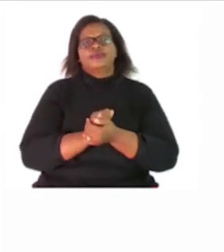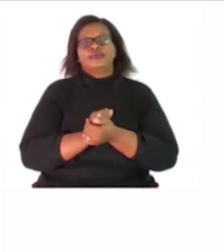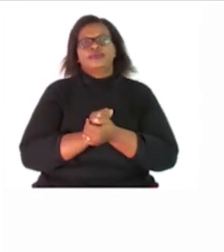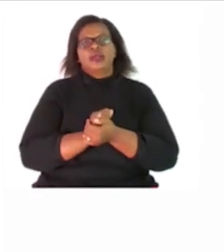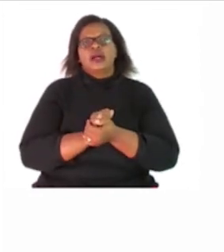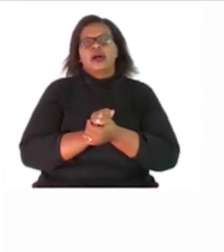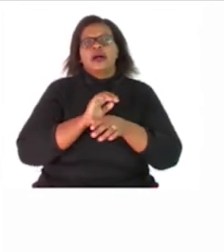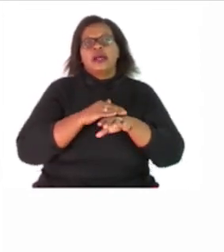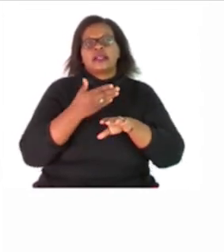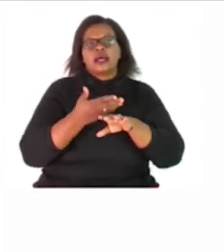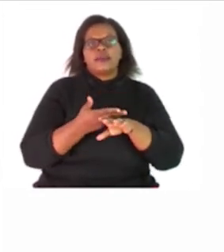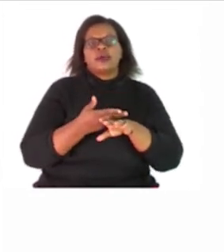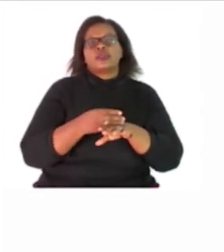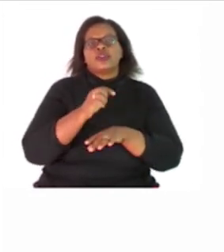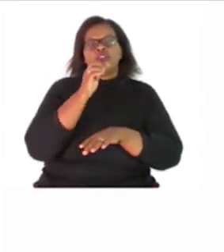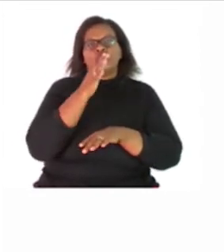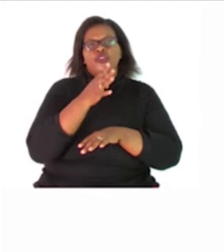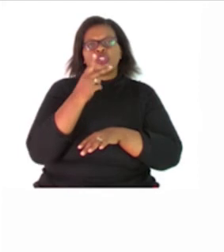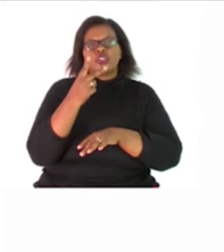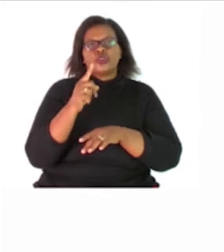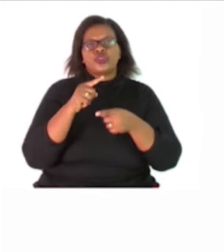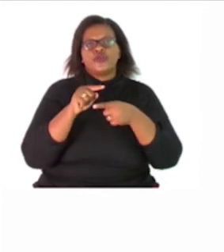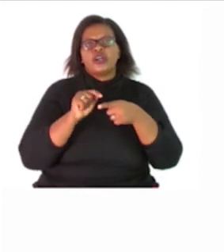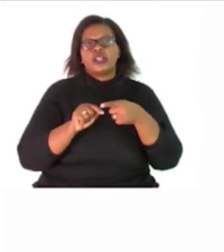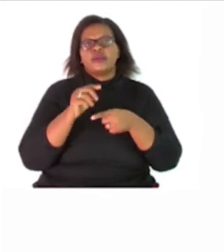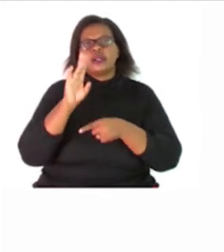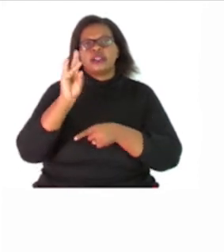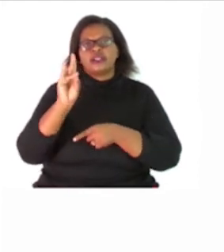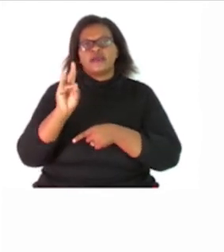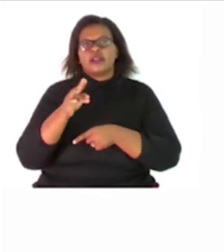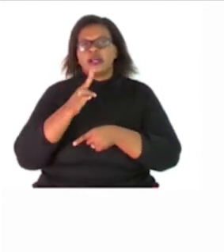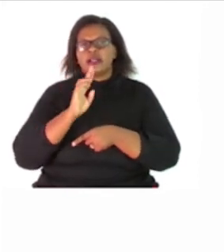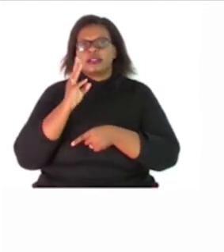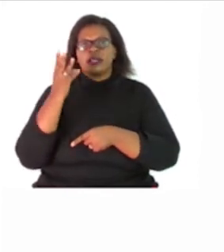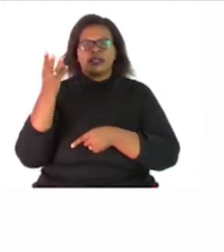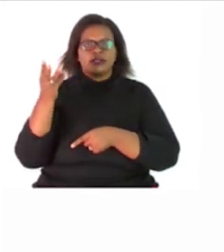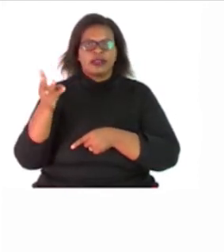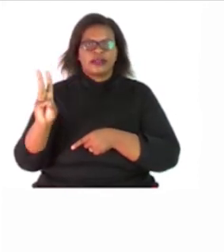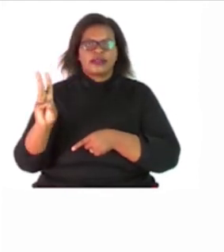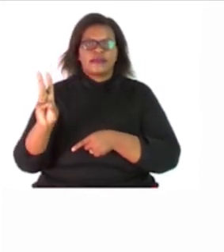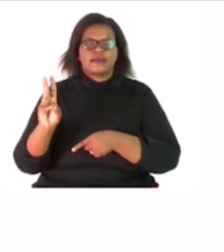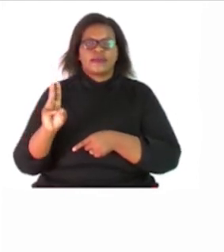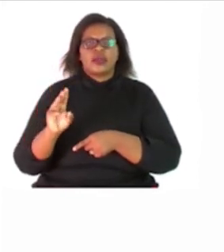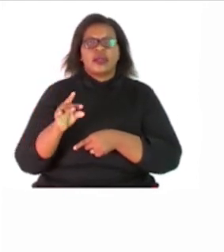Example 1. We have 42 divided by 7. And what is our answer?